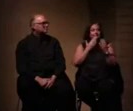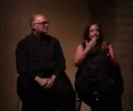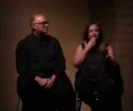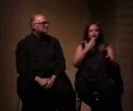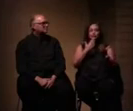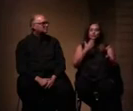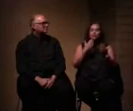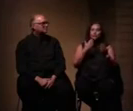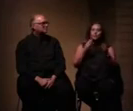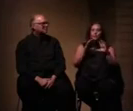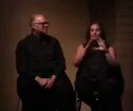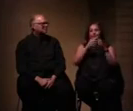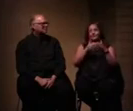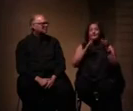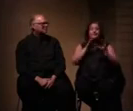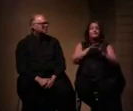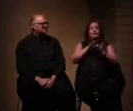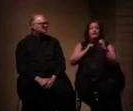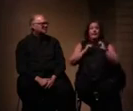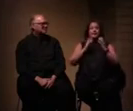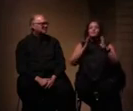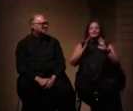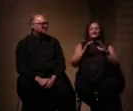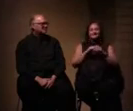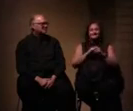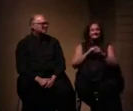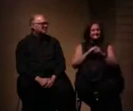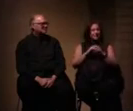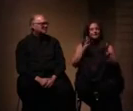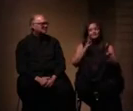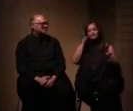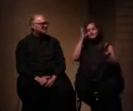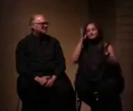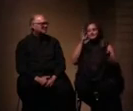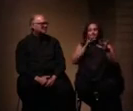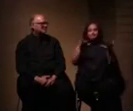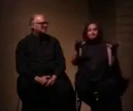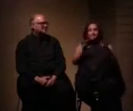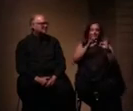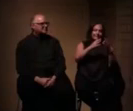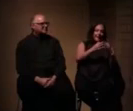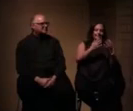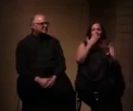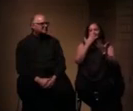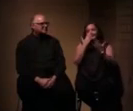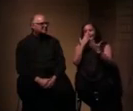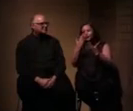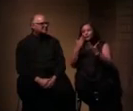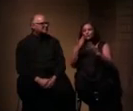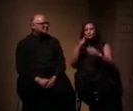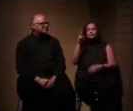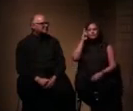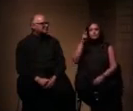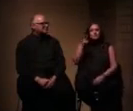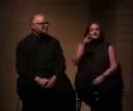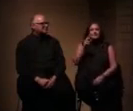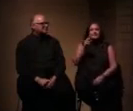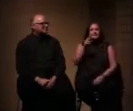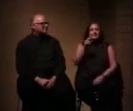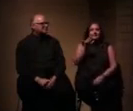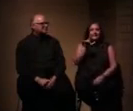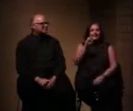course. Wherever the camera is for Zoom, hi, Mom, Dad, Donnie, Lexi, Fitz, thank you so much for my family. Thank you, 2 Cent Lion, of course.